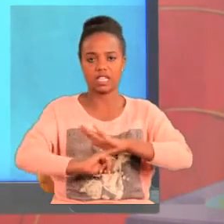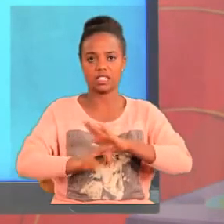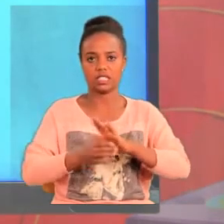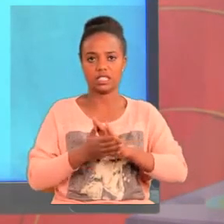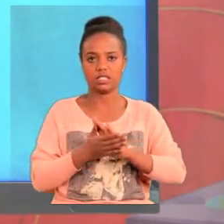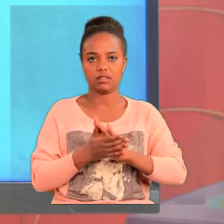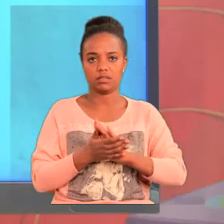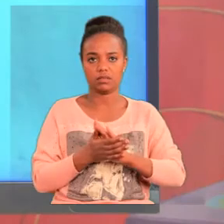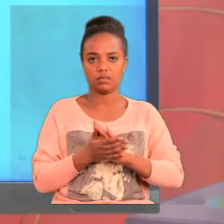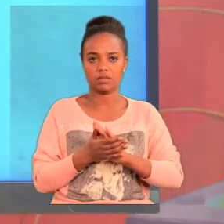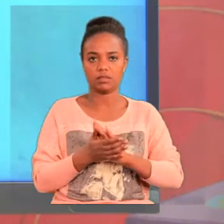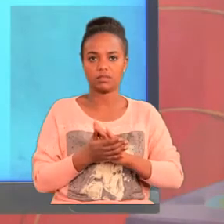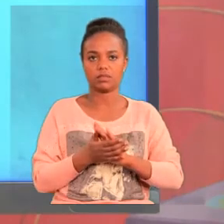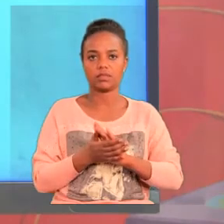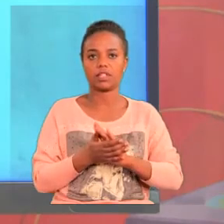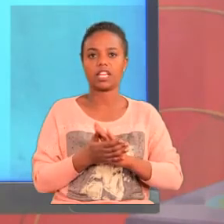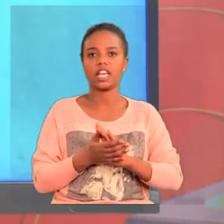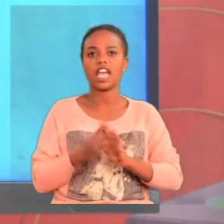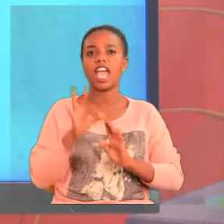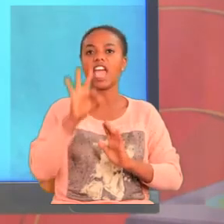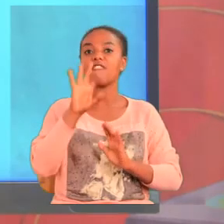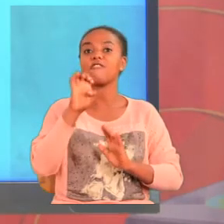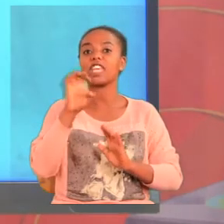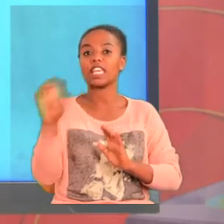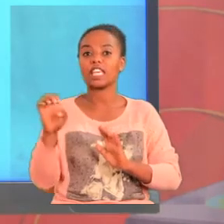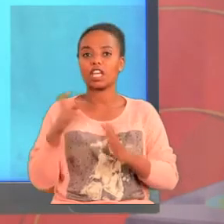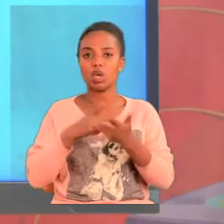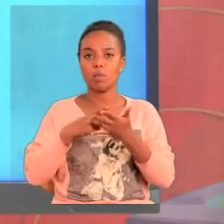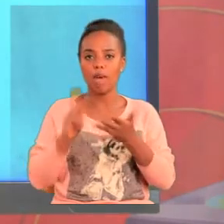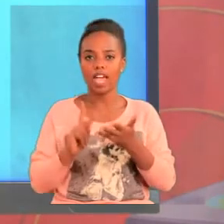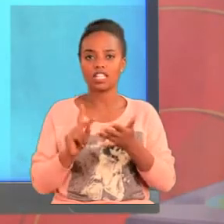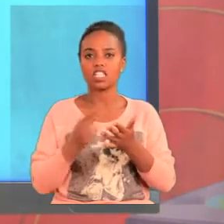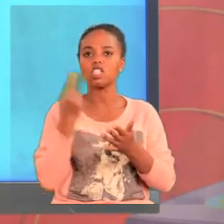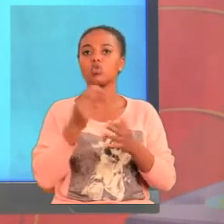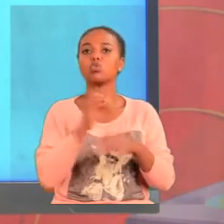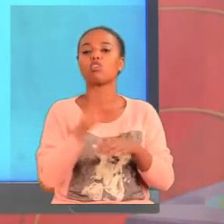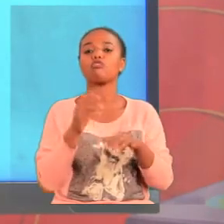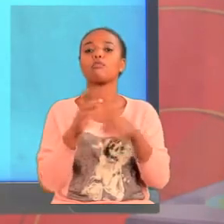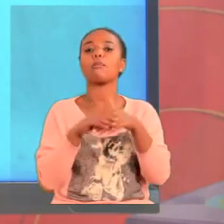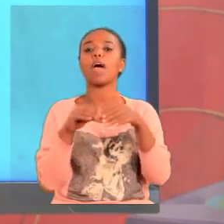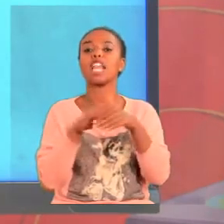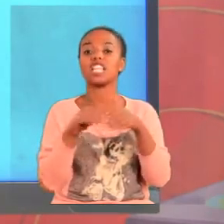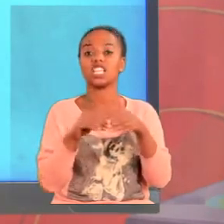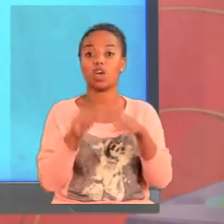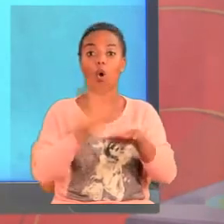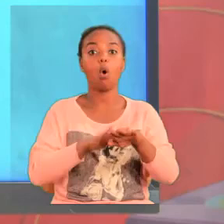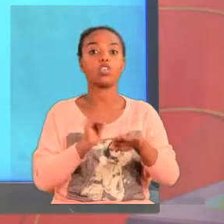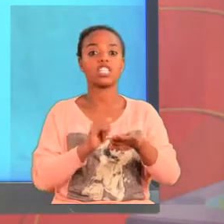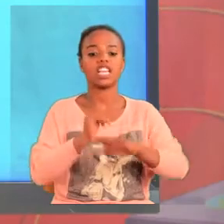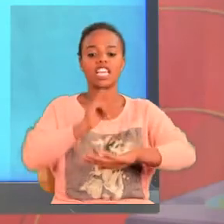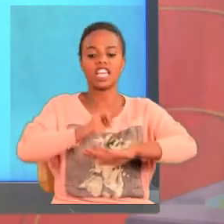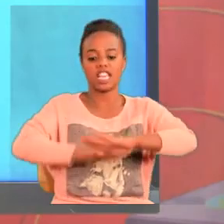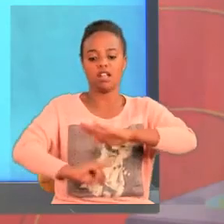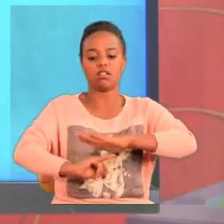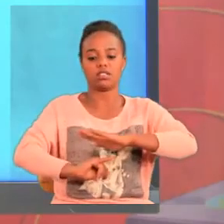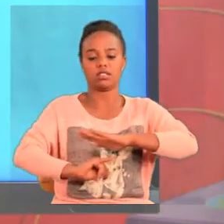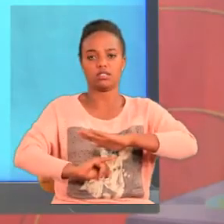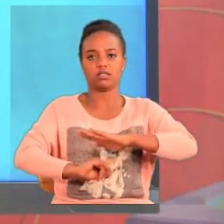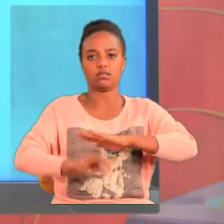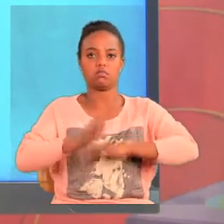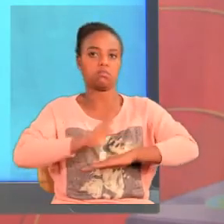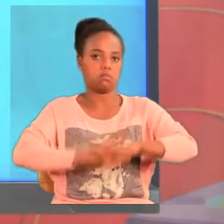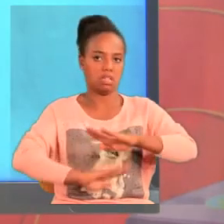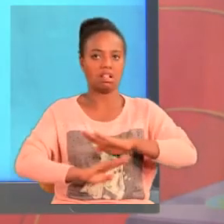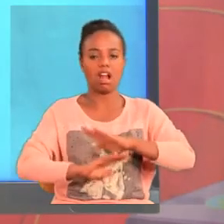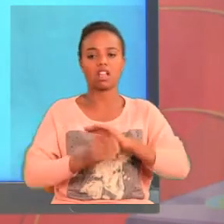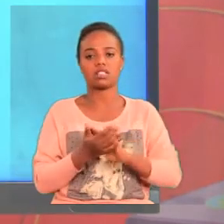A fee paid for the use of money is called interest. For